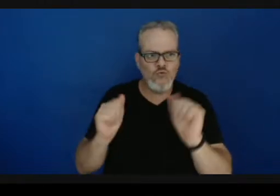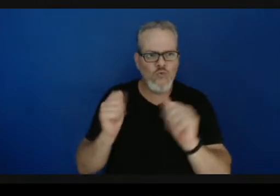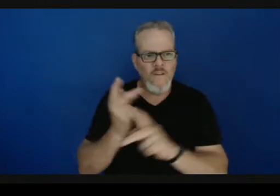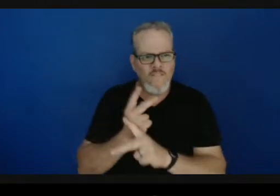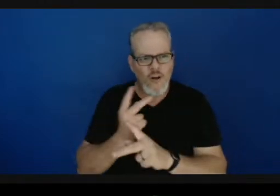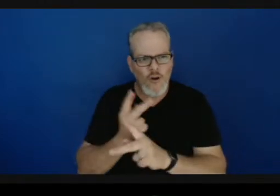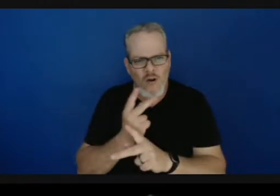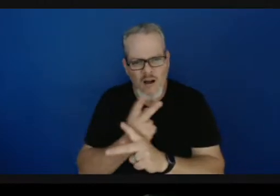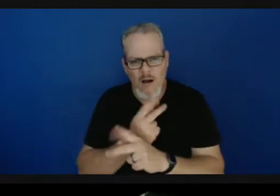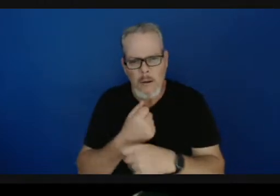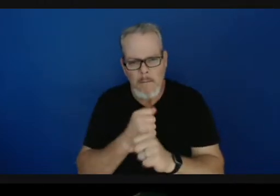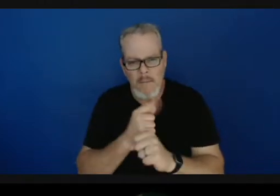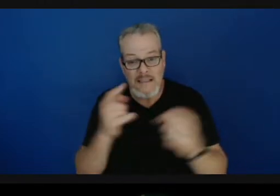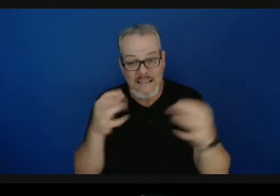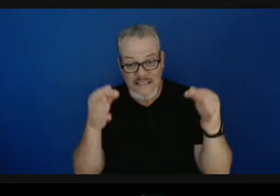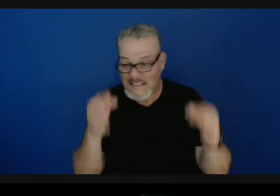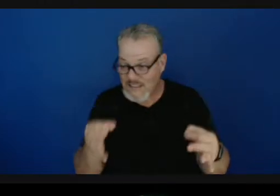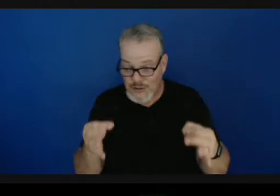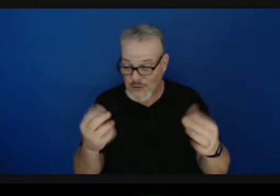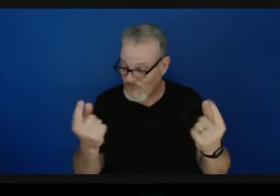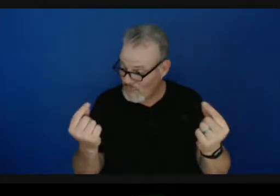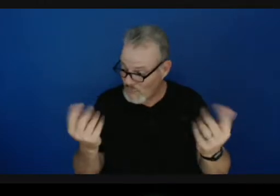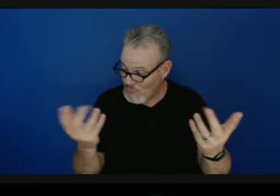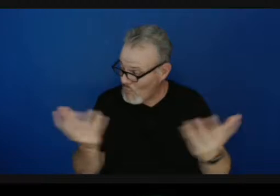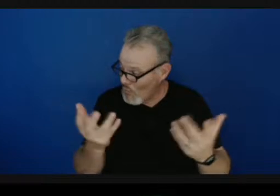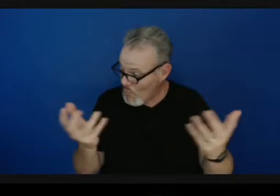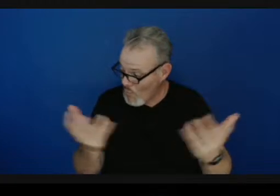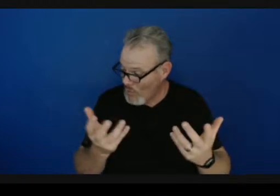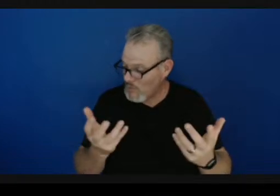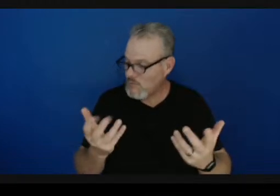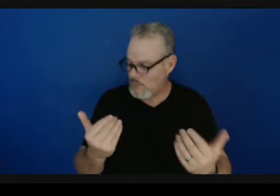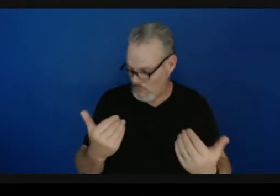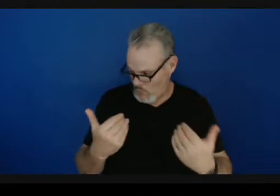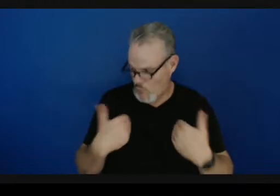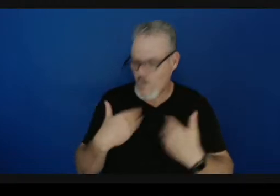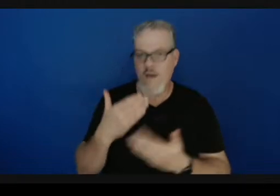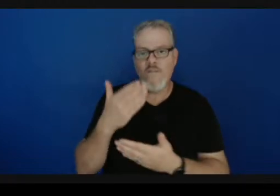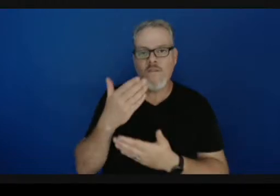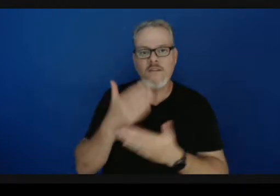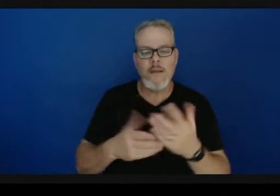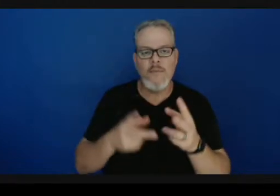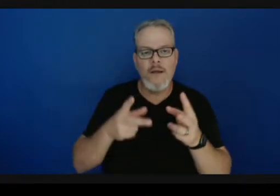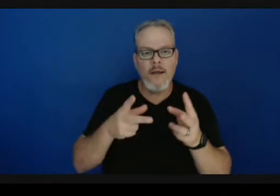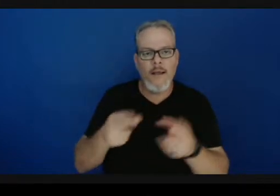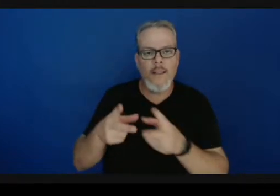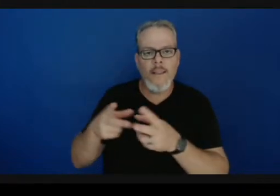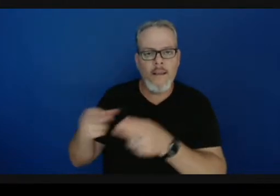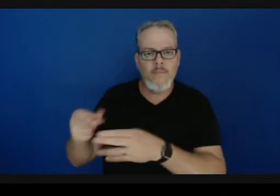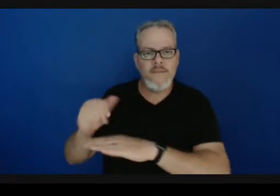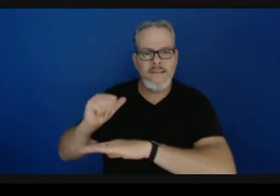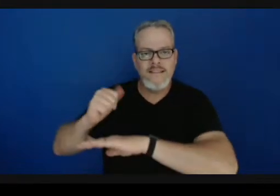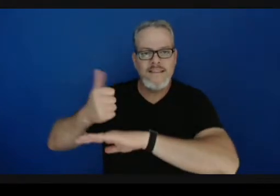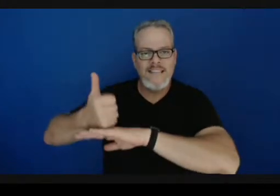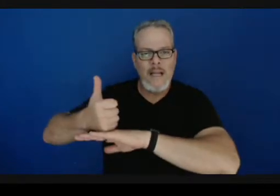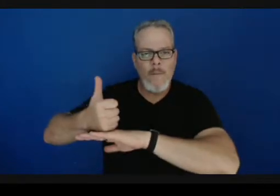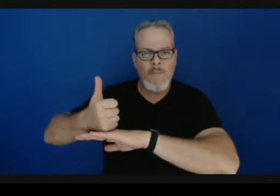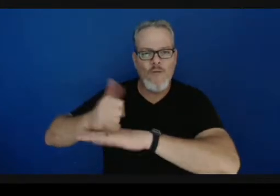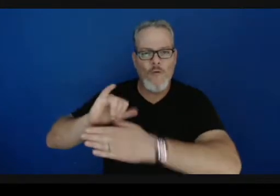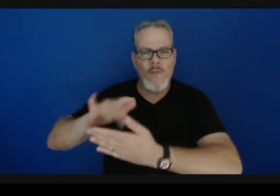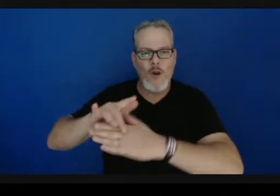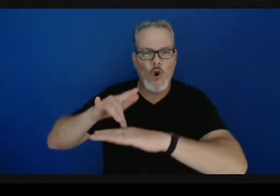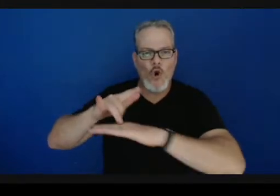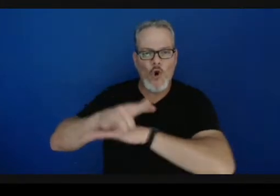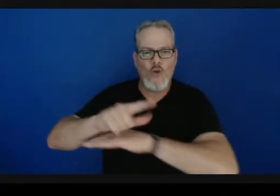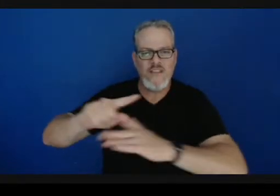a decision's been made and what way have they been made. So we have some clips set up just for that early start of the eruption,